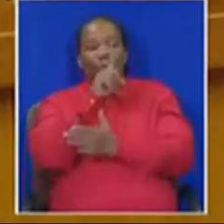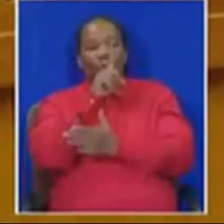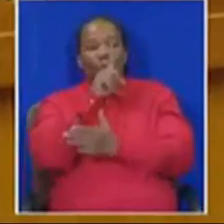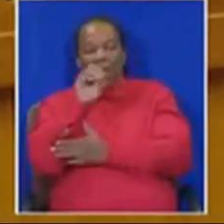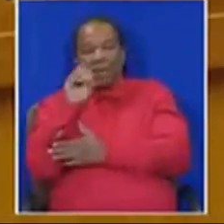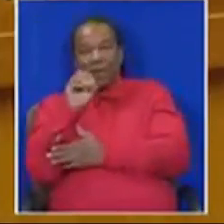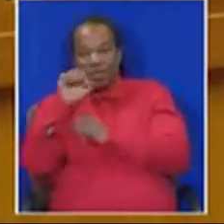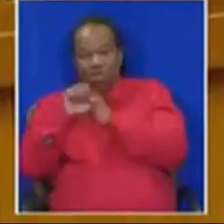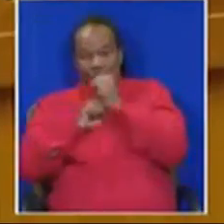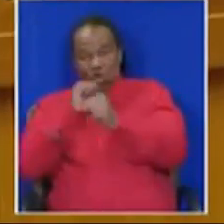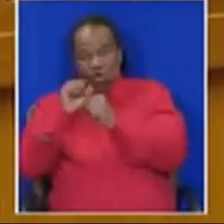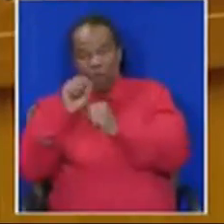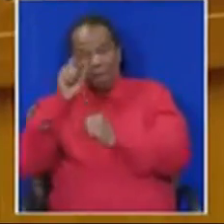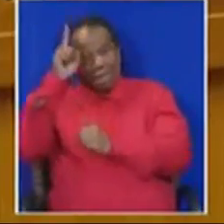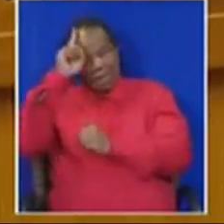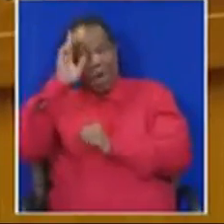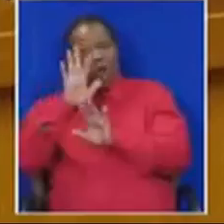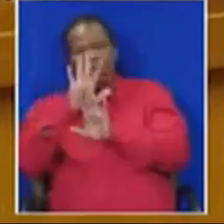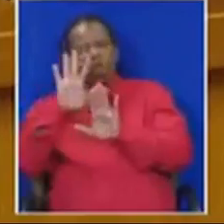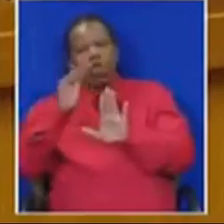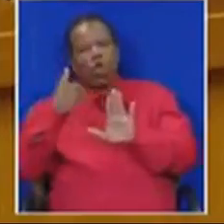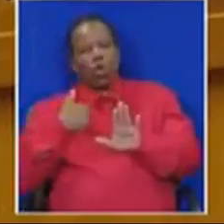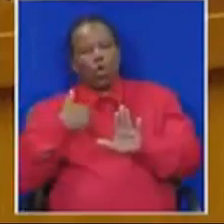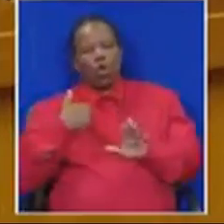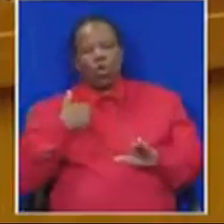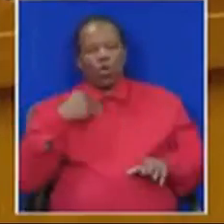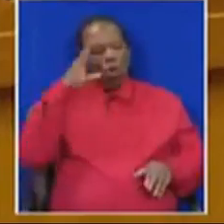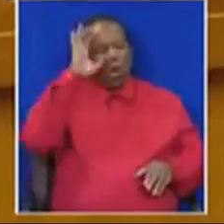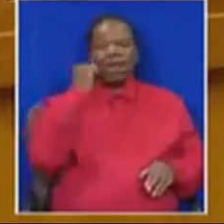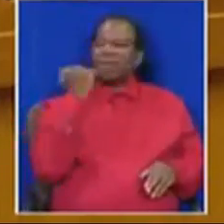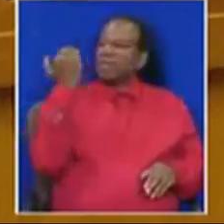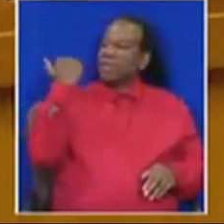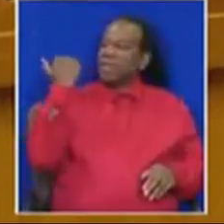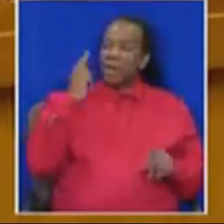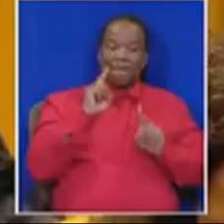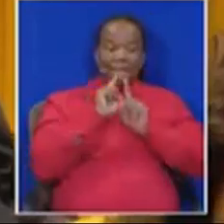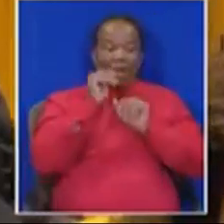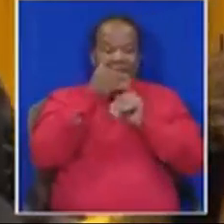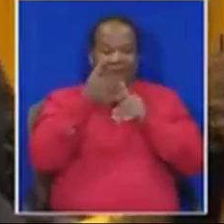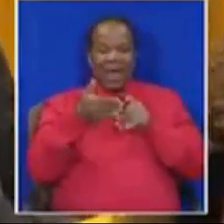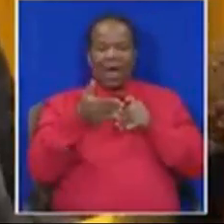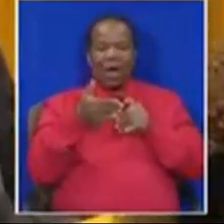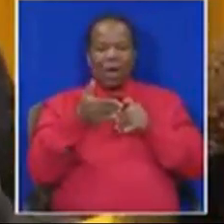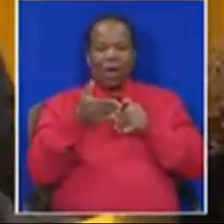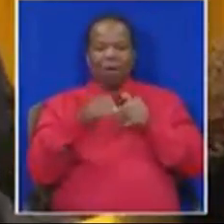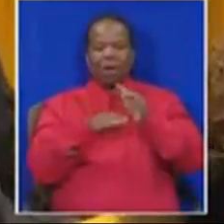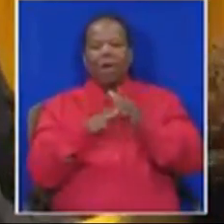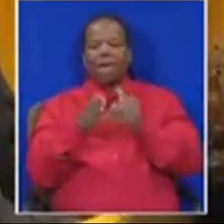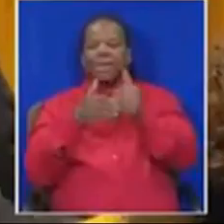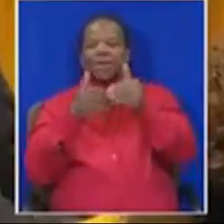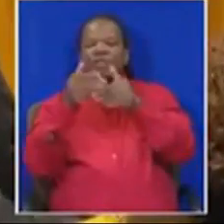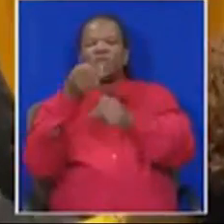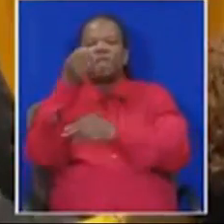past, we are building the future, and particularly the future